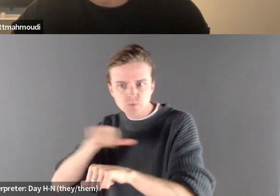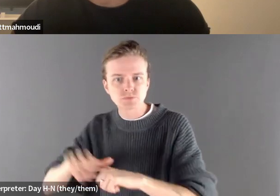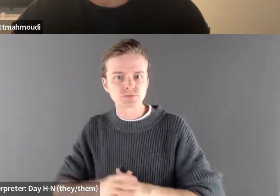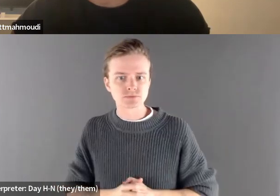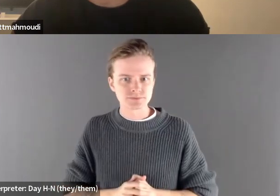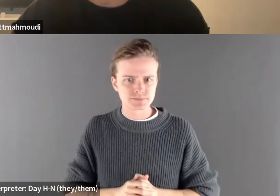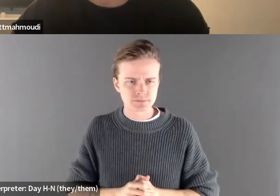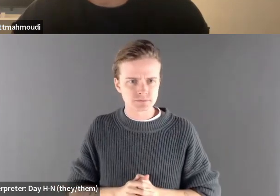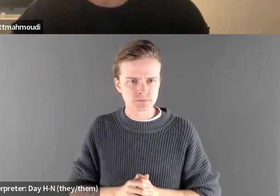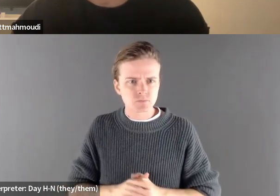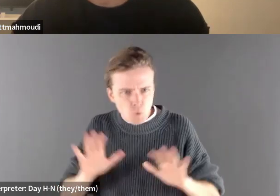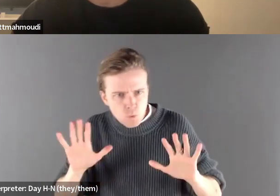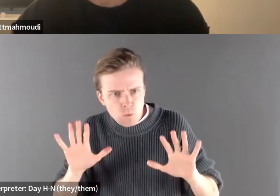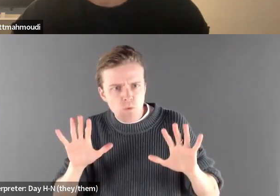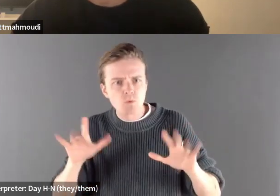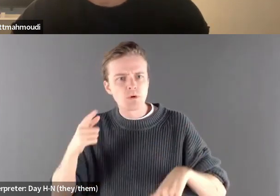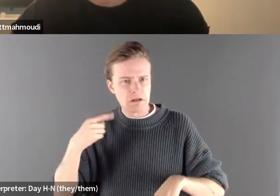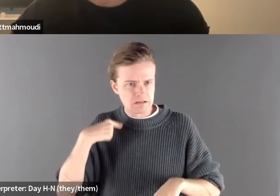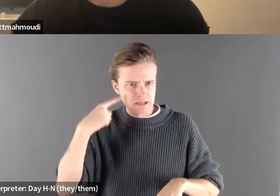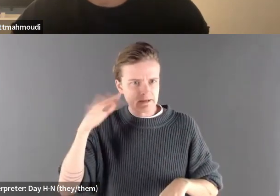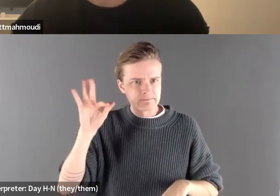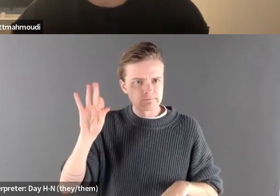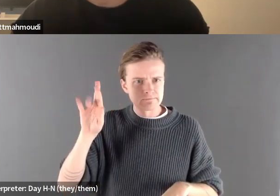I'm not sure if Francesca has frozen.